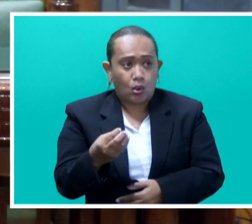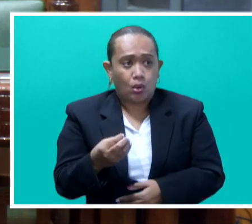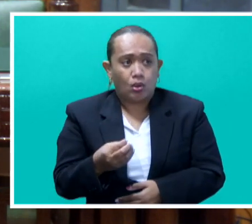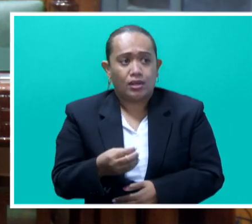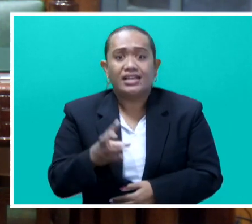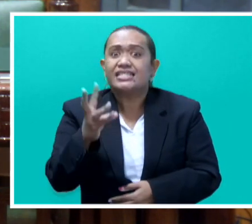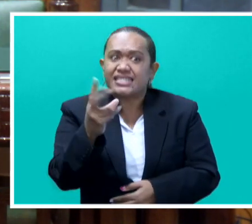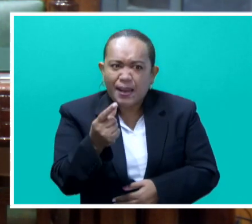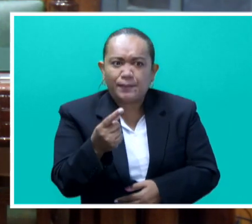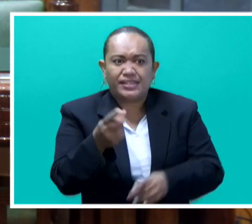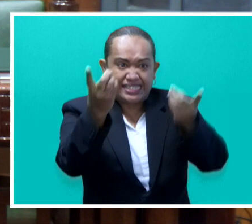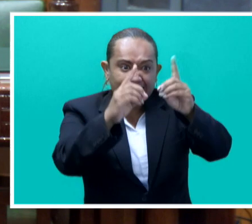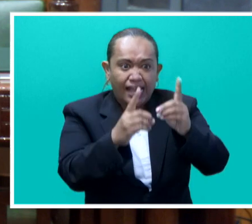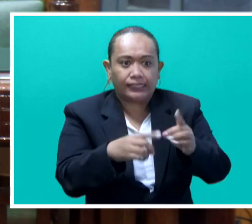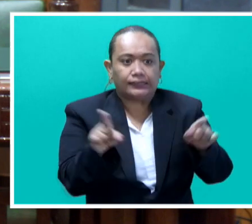and paste.